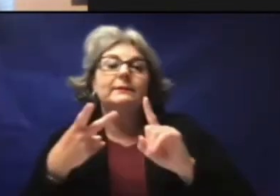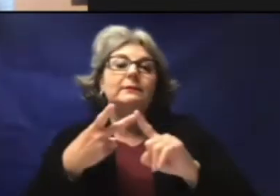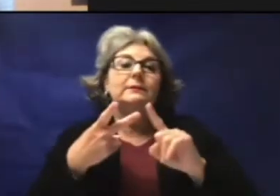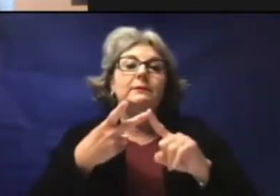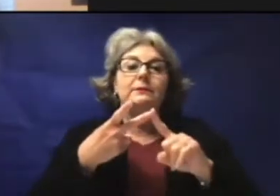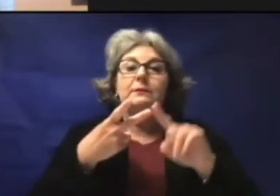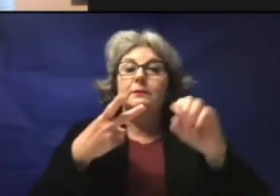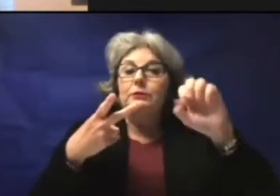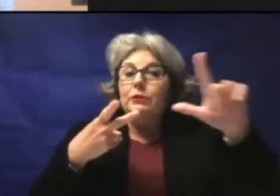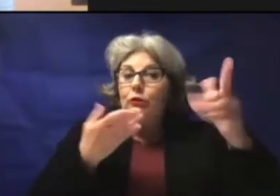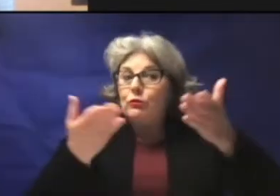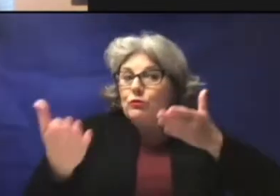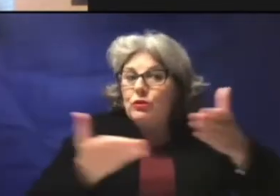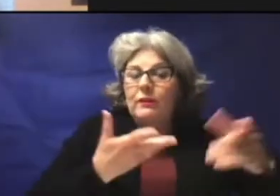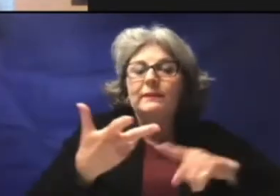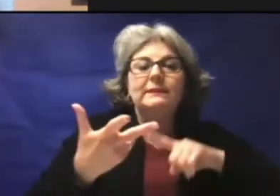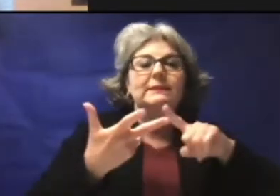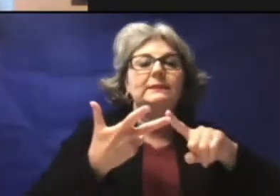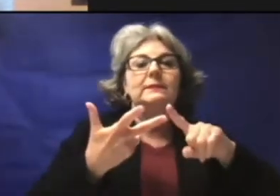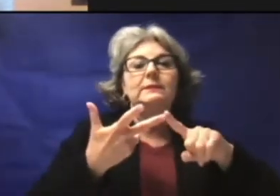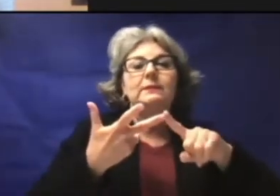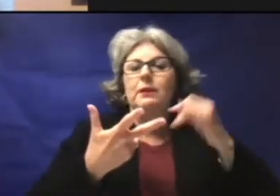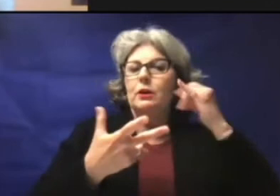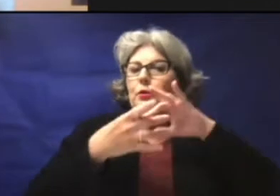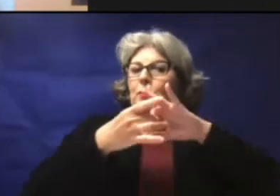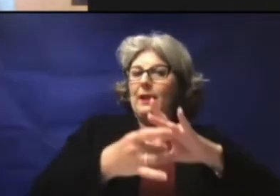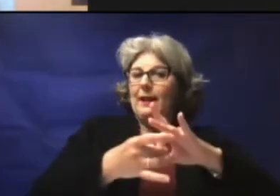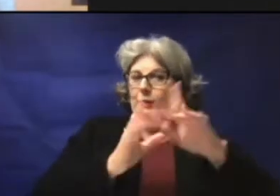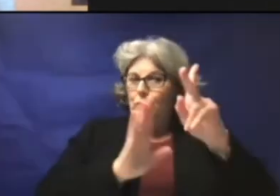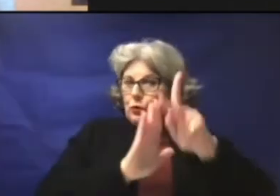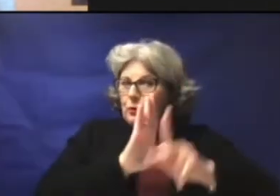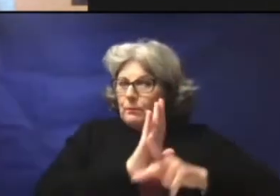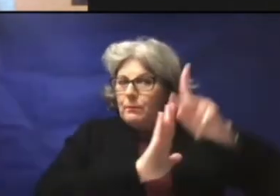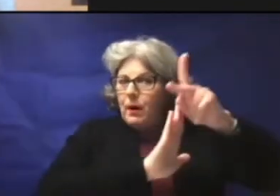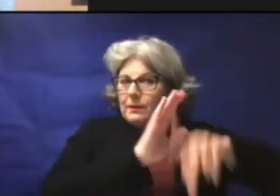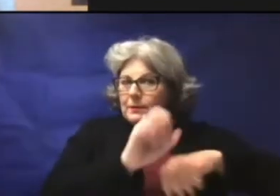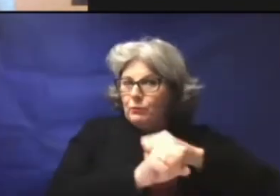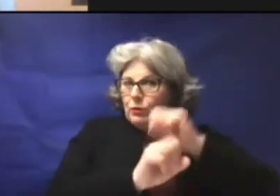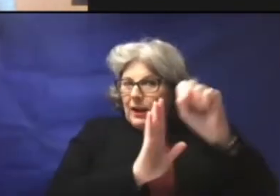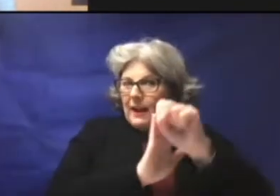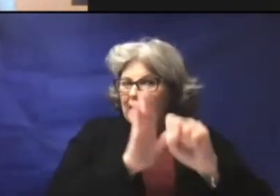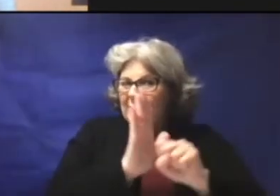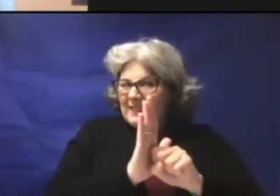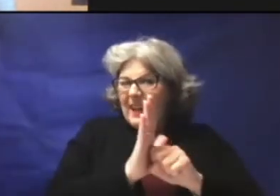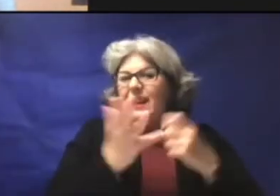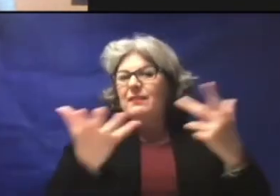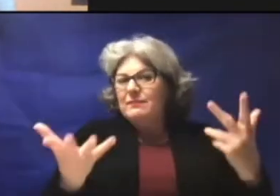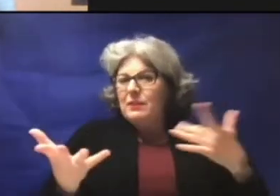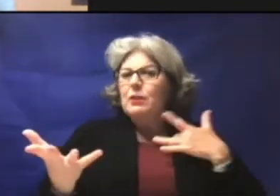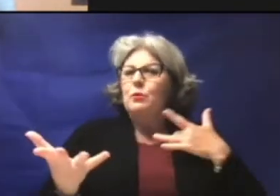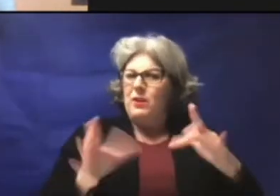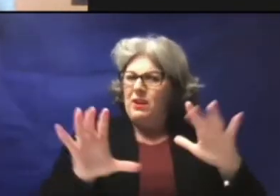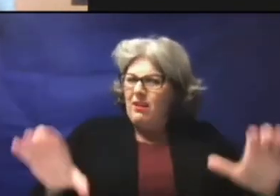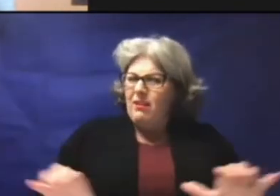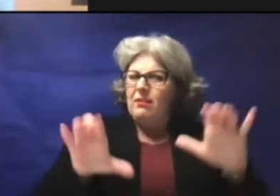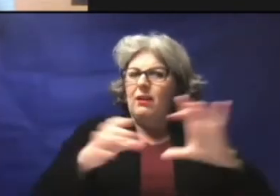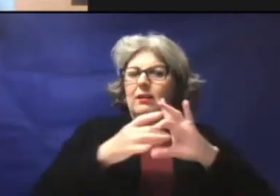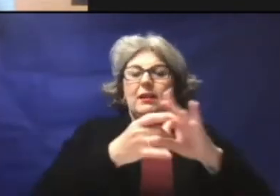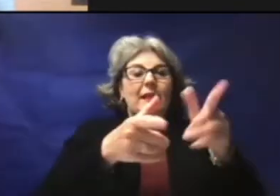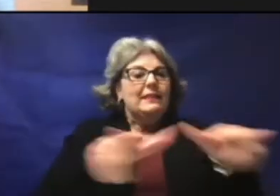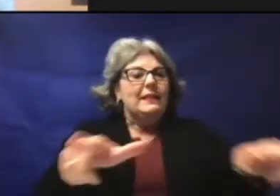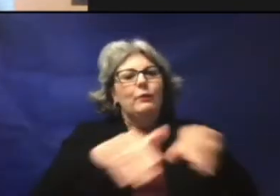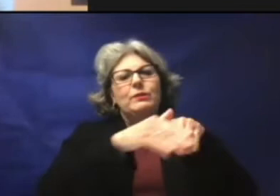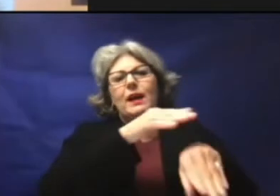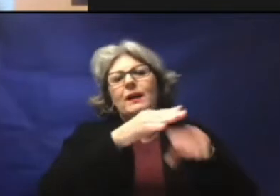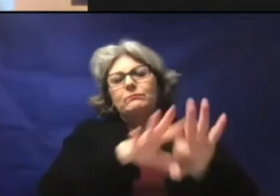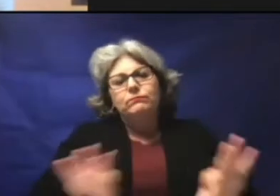in social services. When it comes to policy work at the state level, which we do a lot of, language